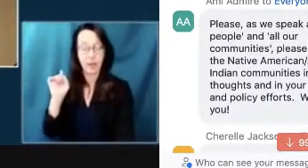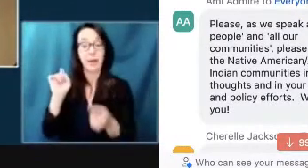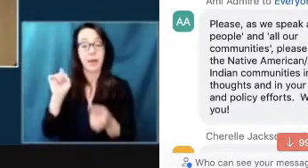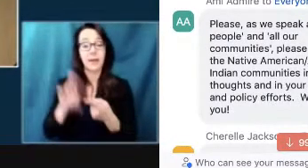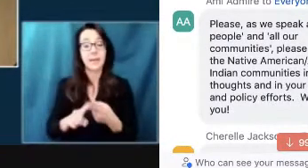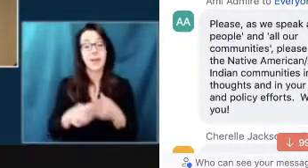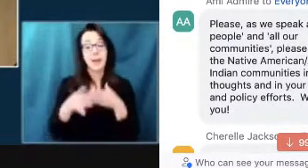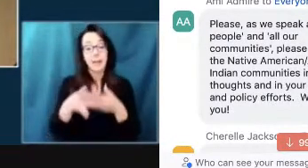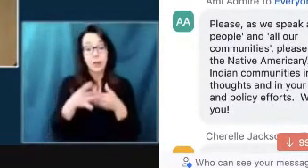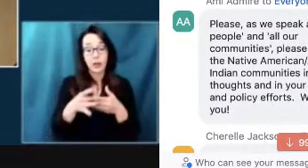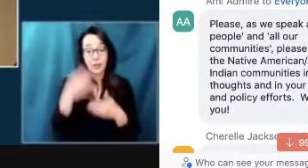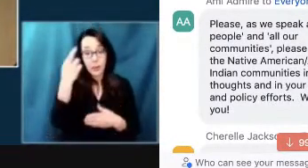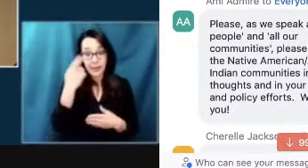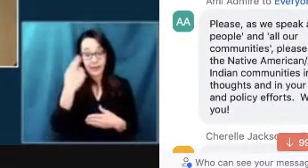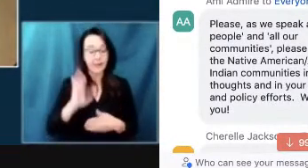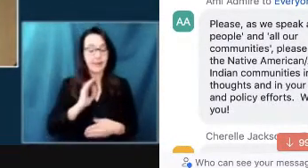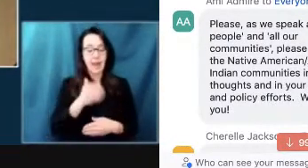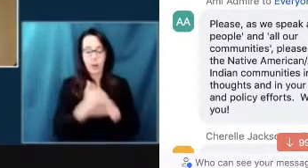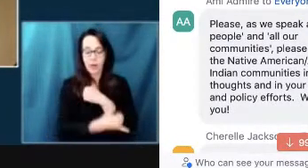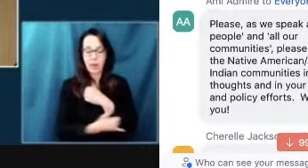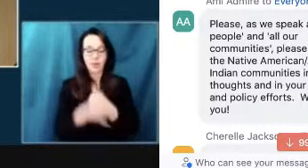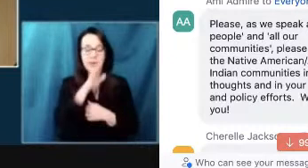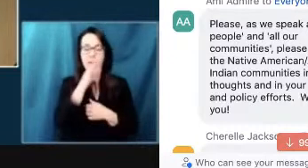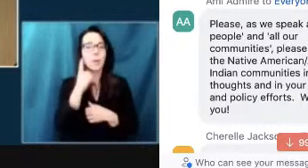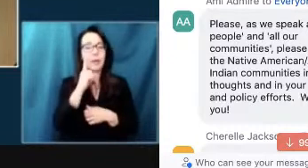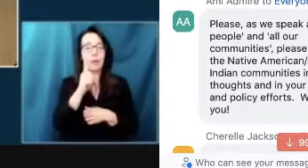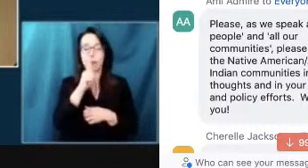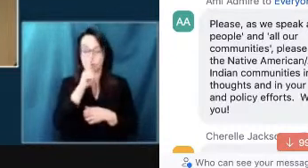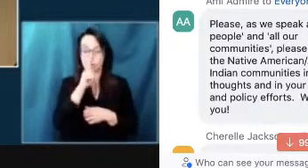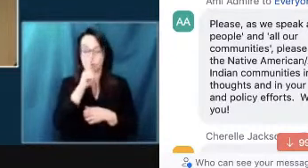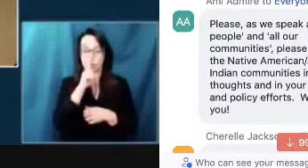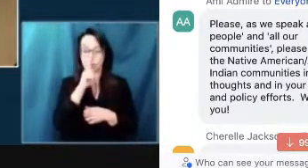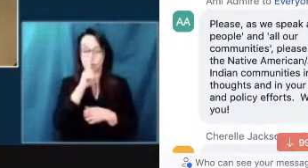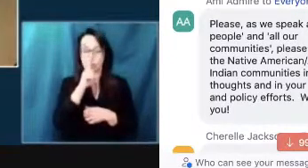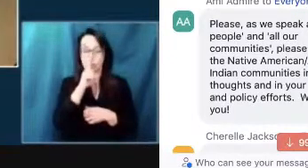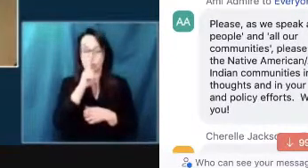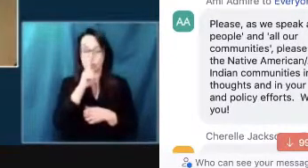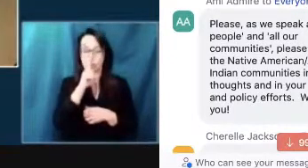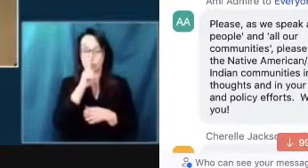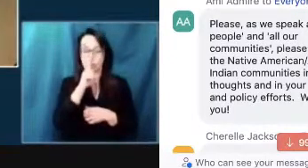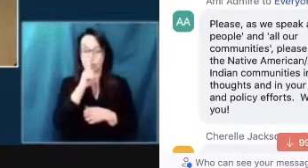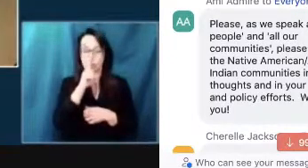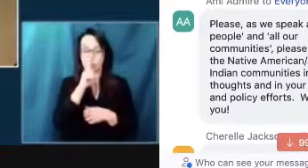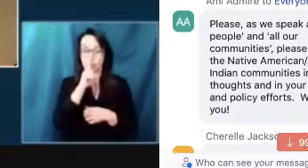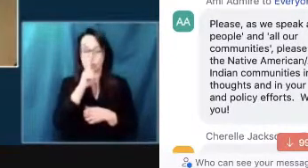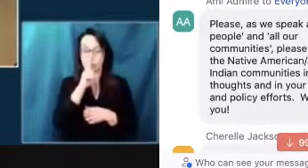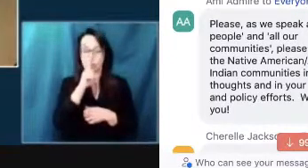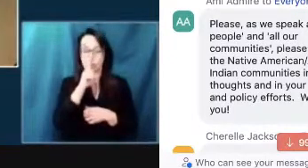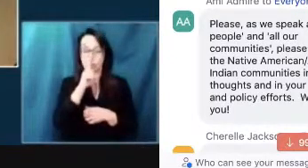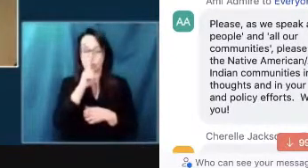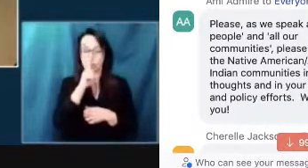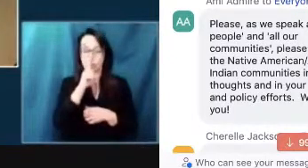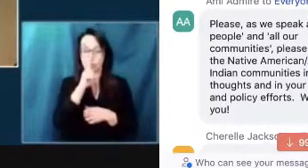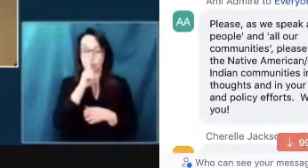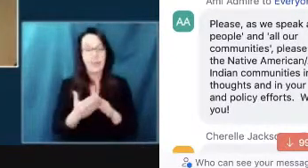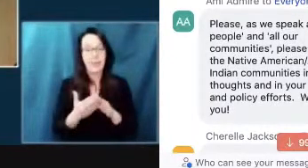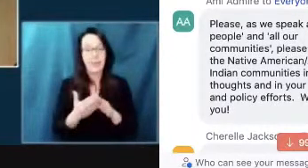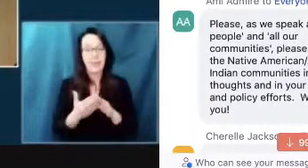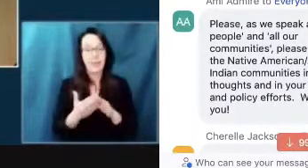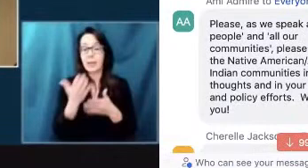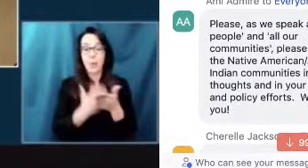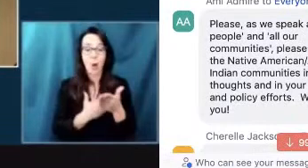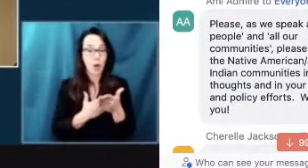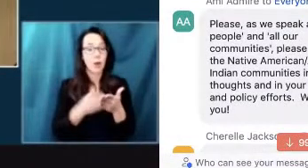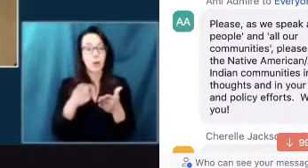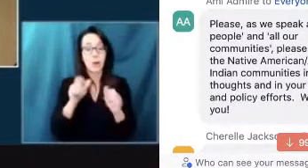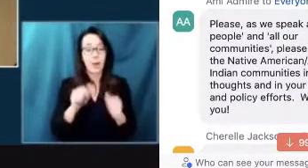will never be truly inclusive. The disability community is the only community that anyone can become part of at any moment, as